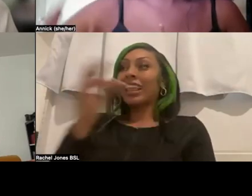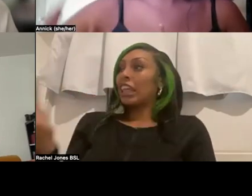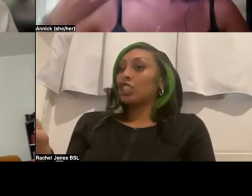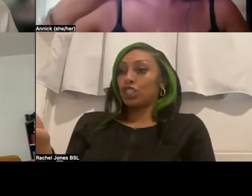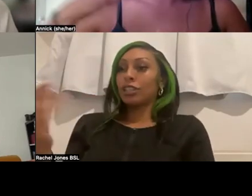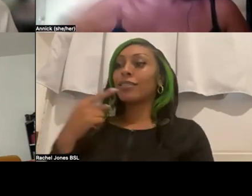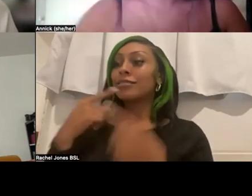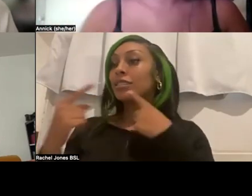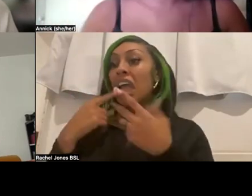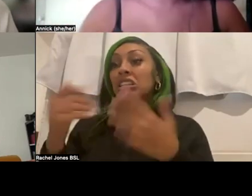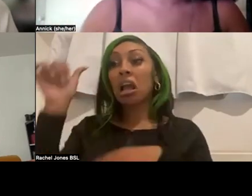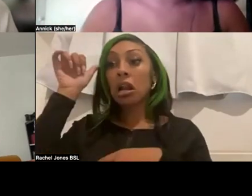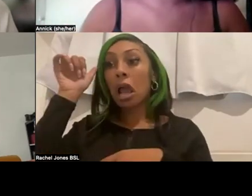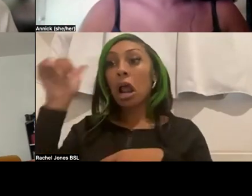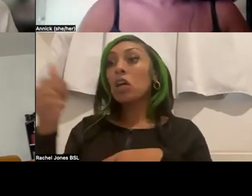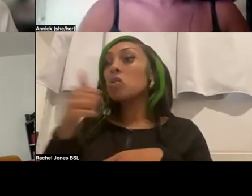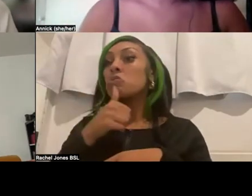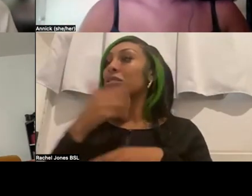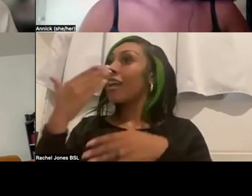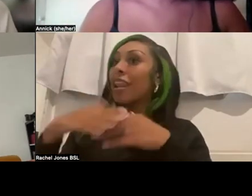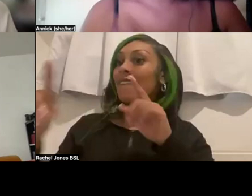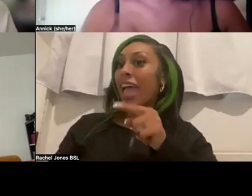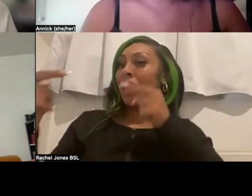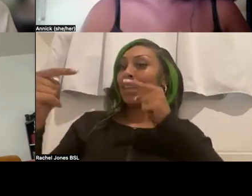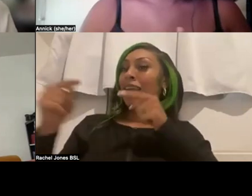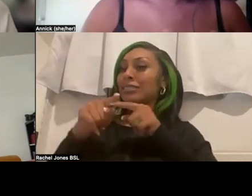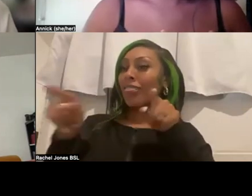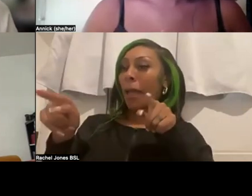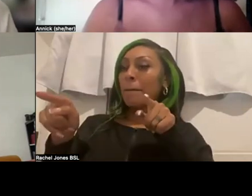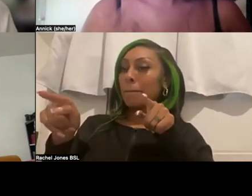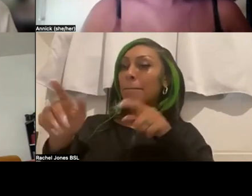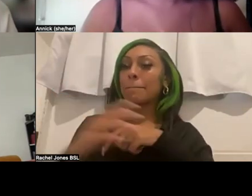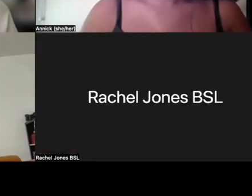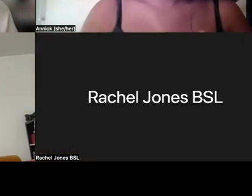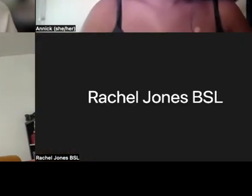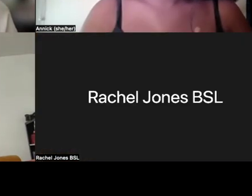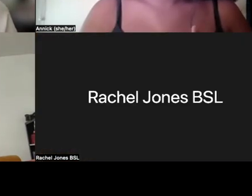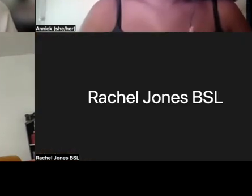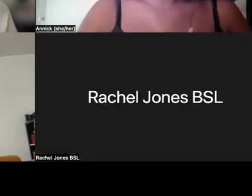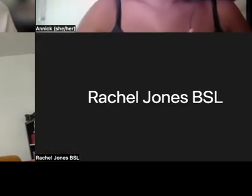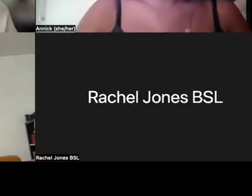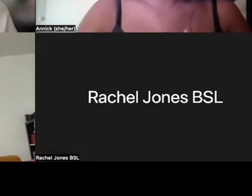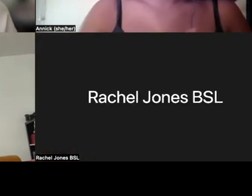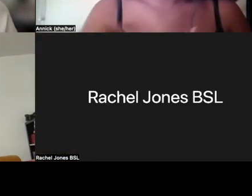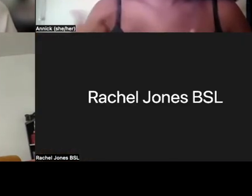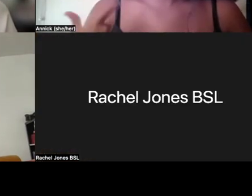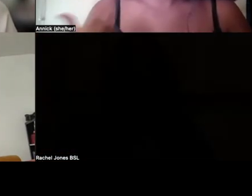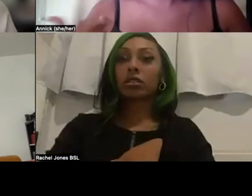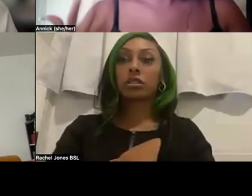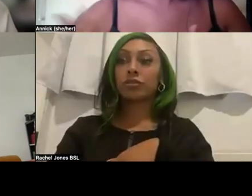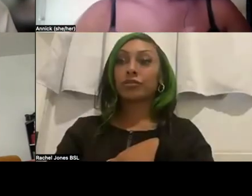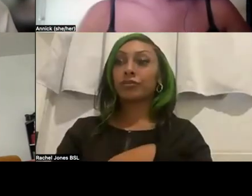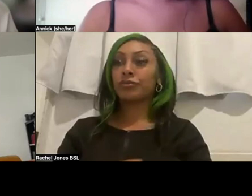never used against them. And anyone who's from a working class background, from a marginalized community, whether